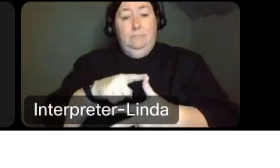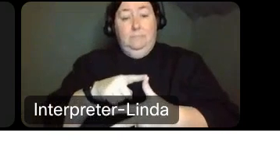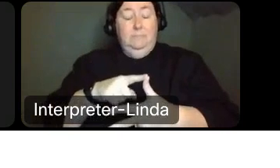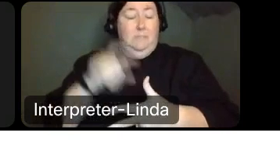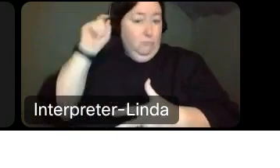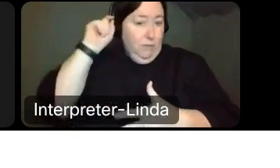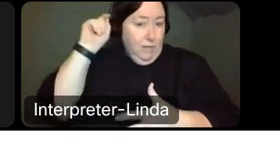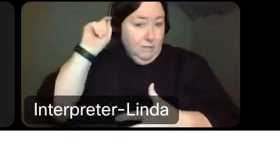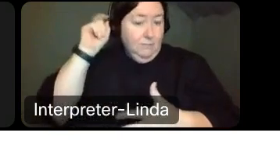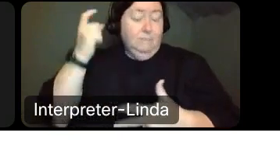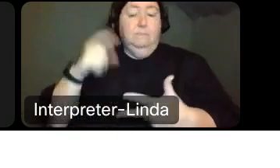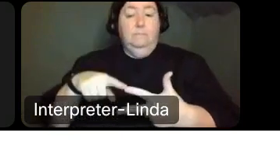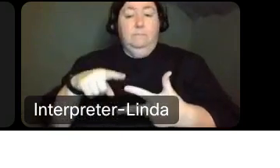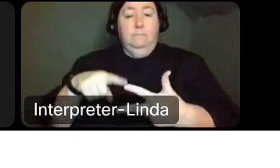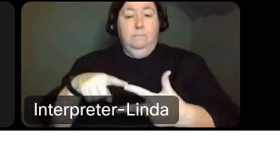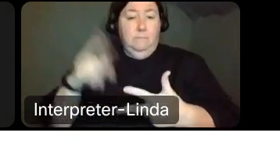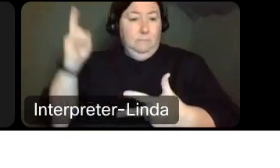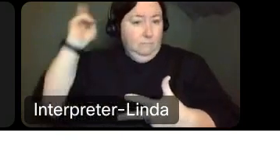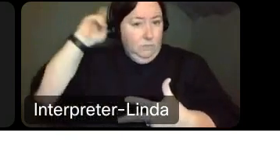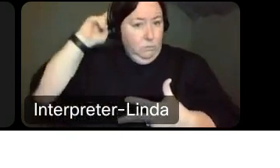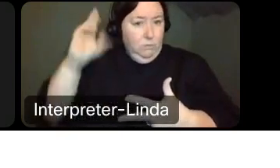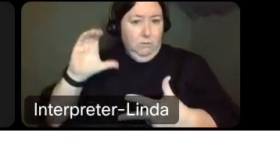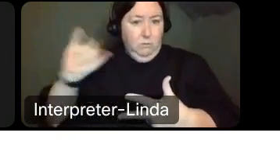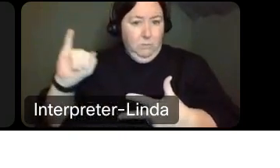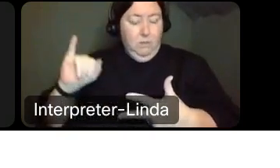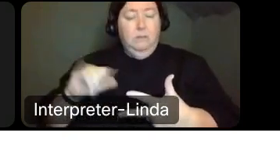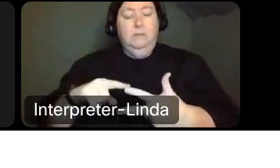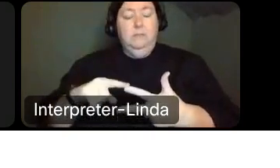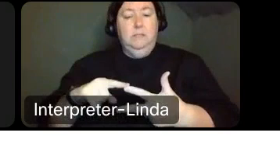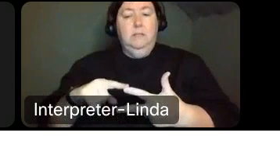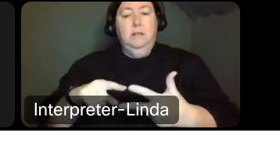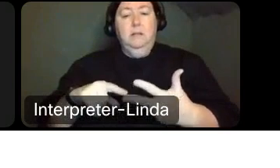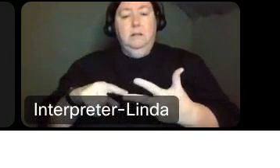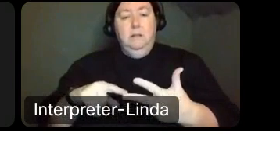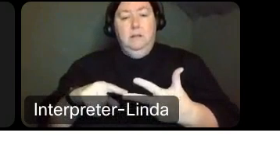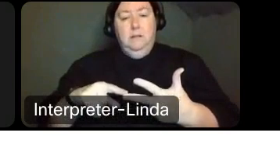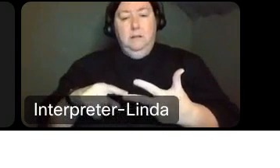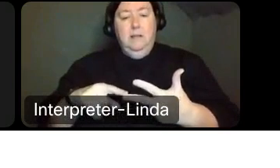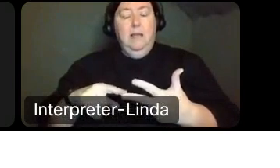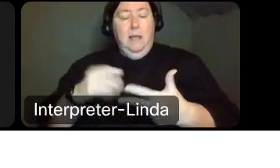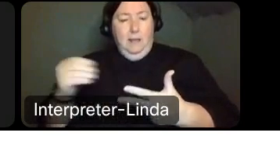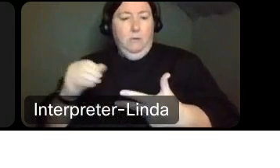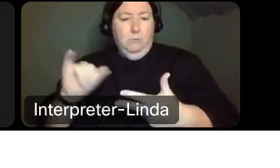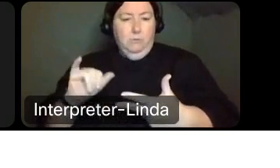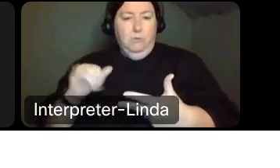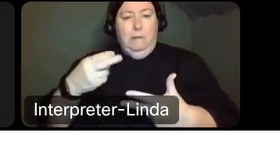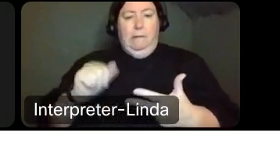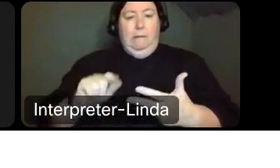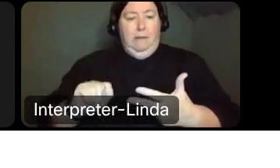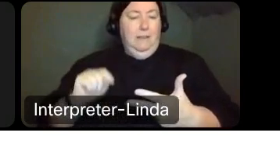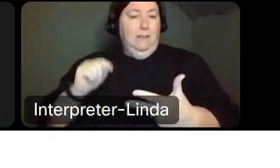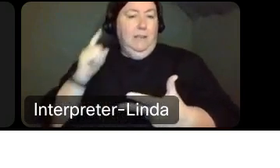aids. It asks about cochlear implants and implantable devices. And it asks about hearing assistive technology. So you're only, of